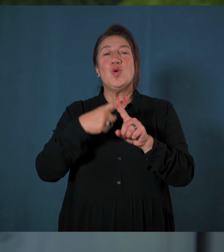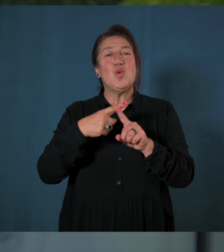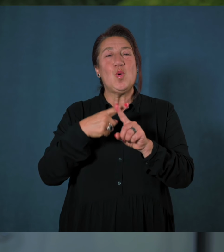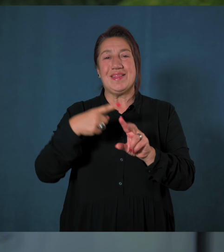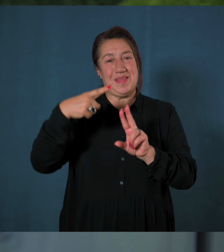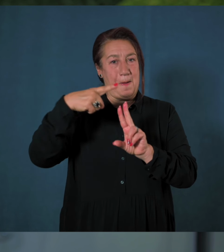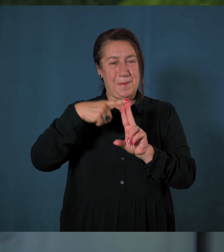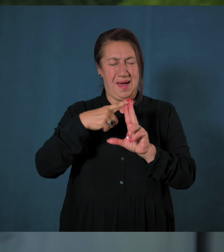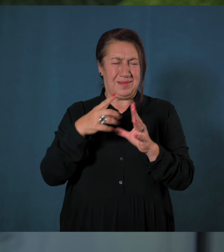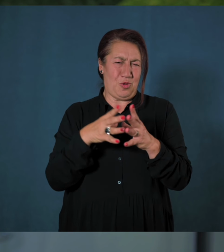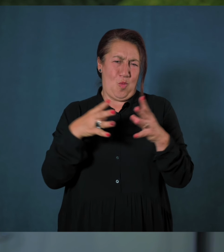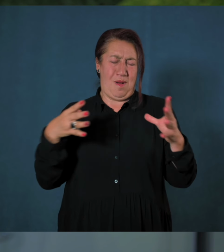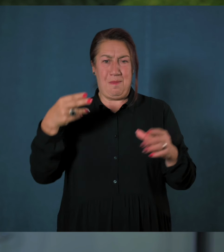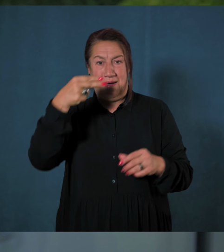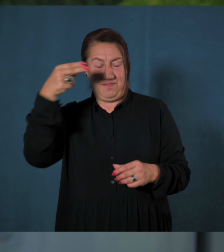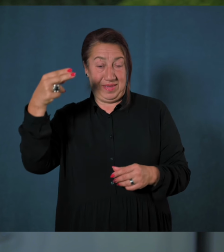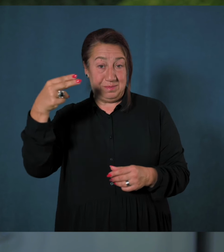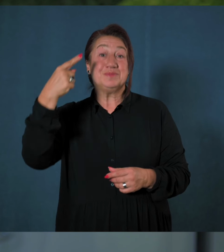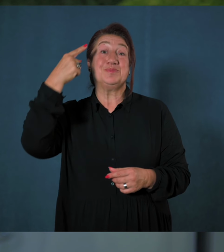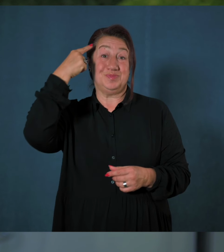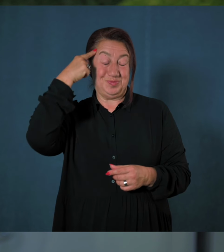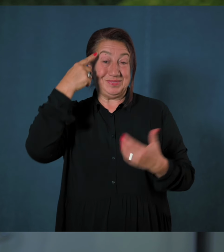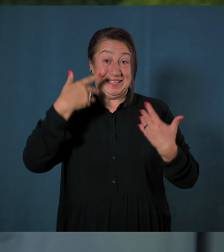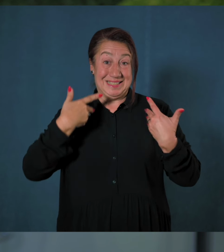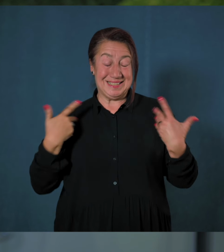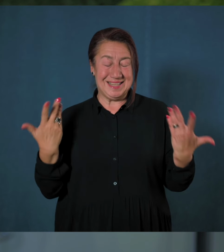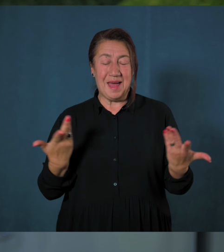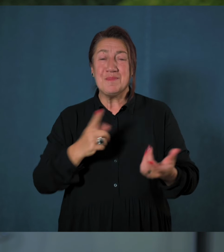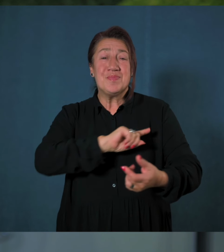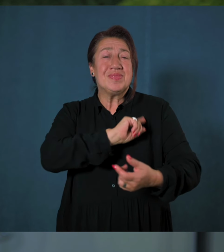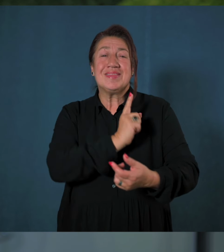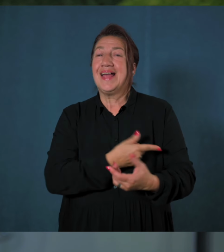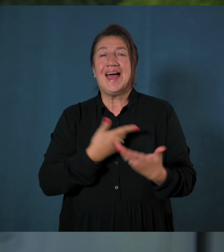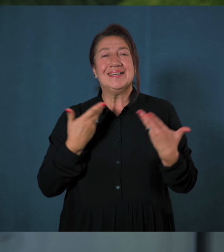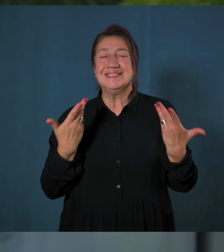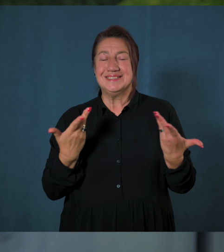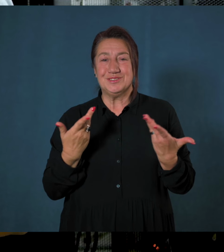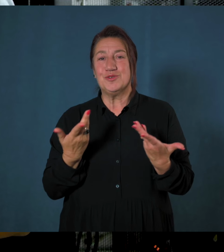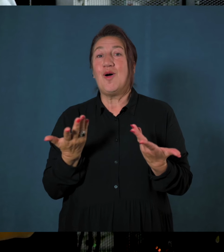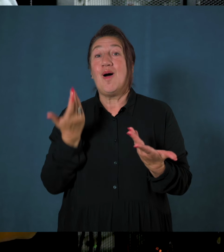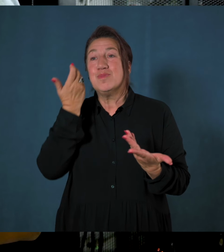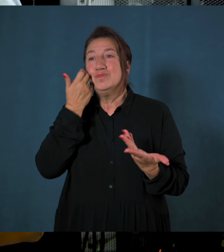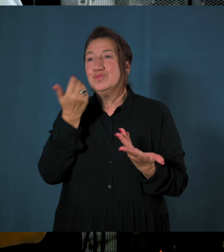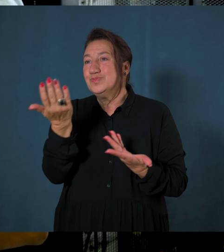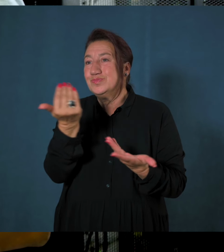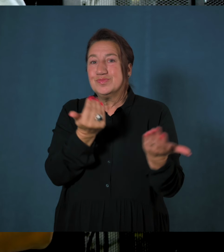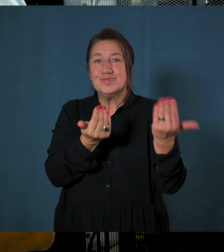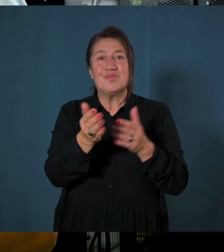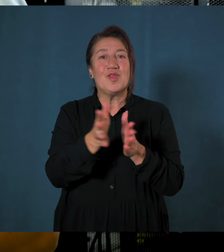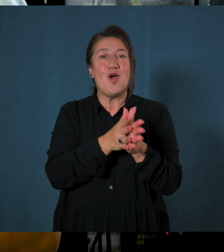At HPE, we know that our greatest strengths come from the people who make up our team.